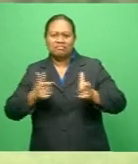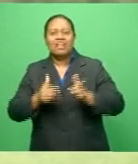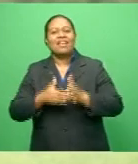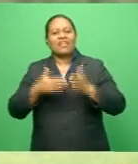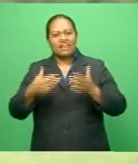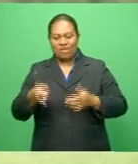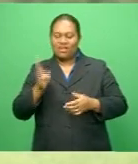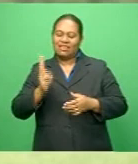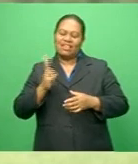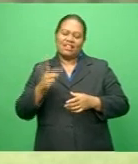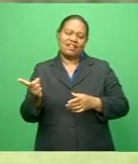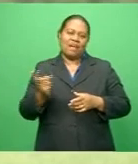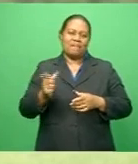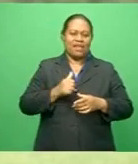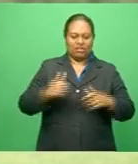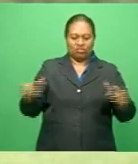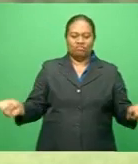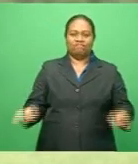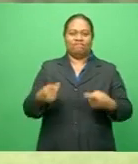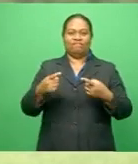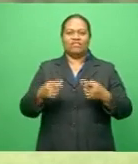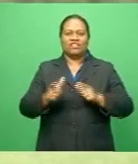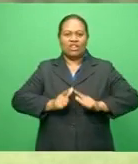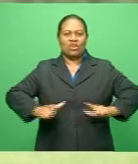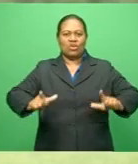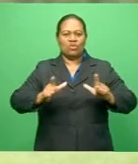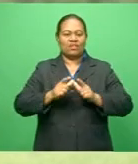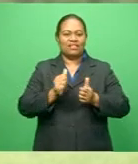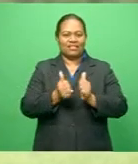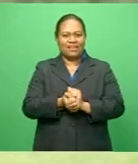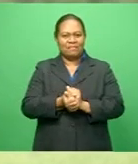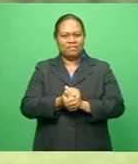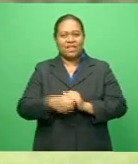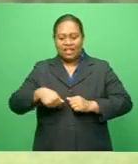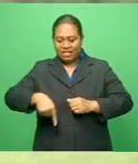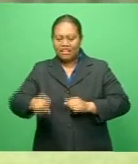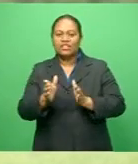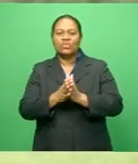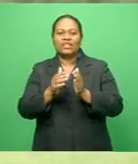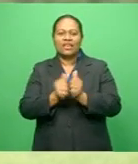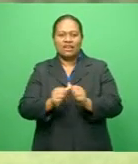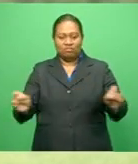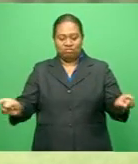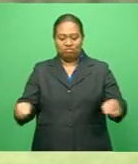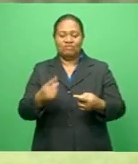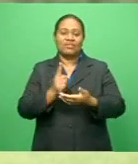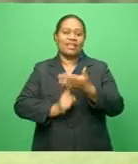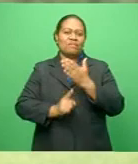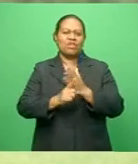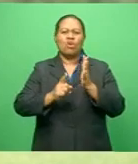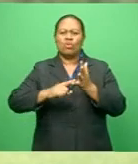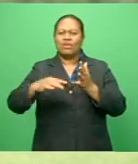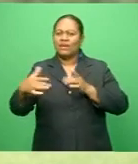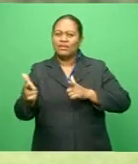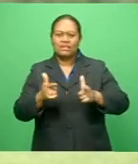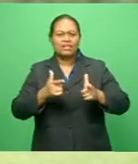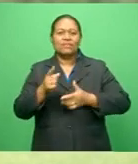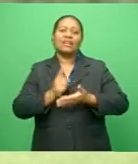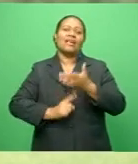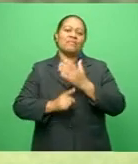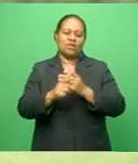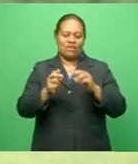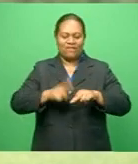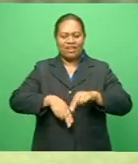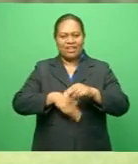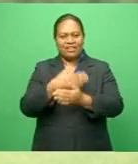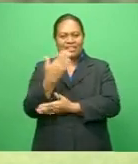competing in a local tournament. The side is all fired up to take the field this weekend at the Combat Sports Uluinakau Sevens, which kicks off this